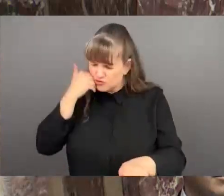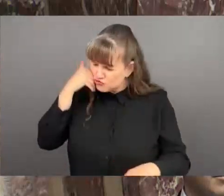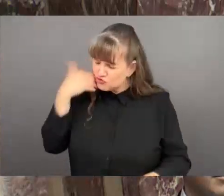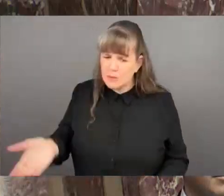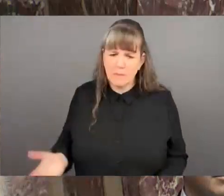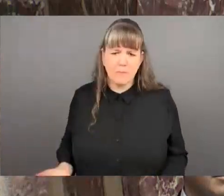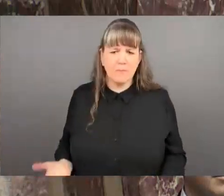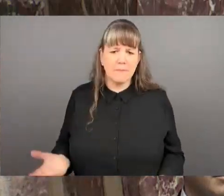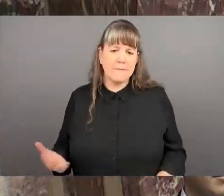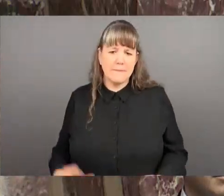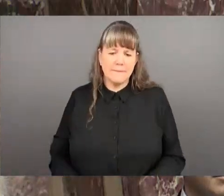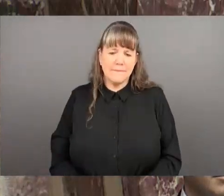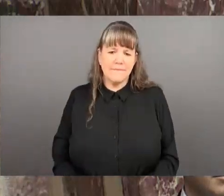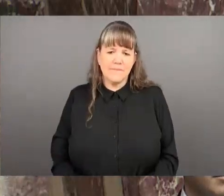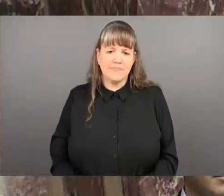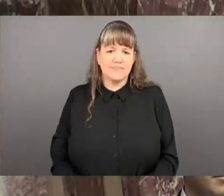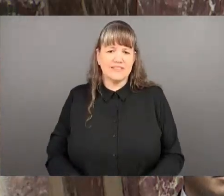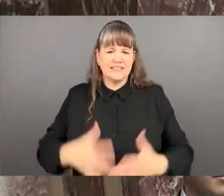disgusting.